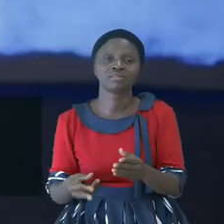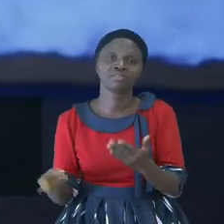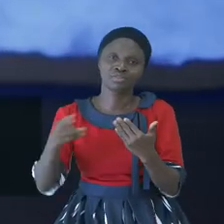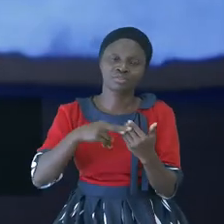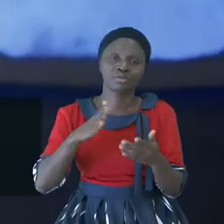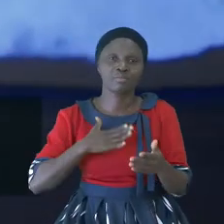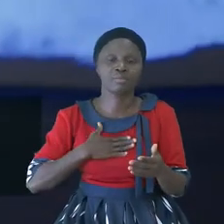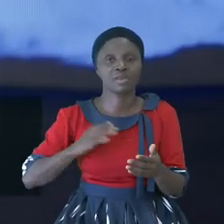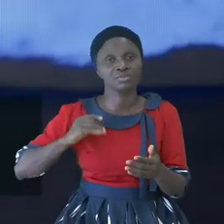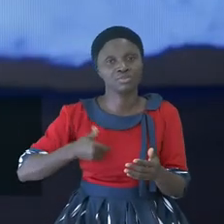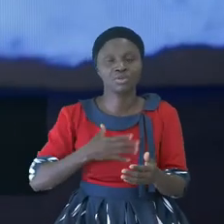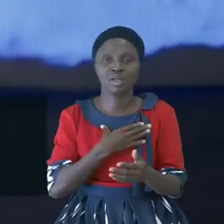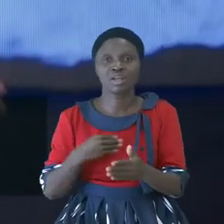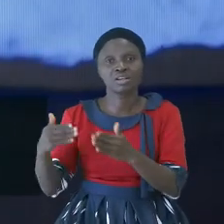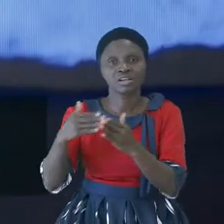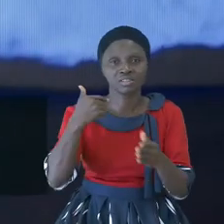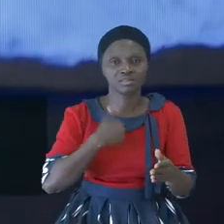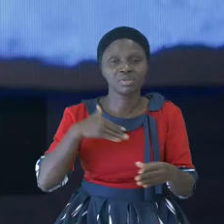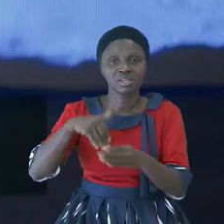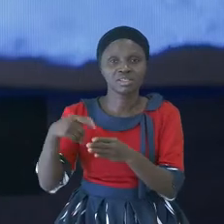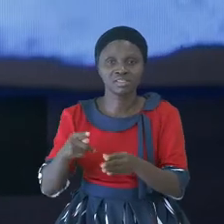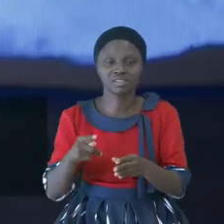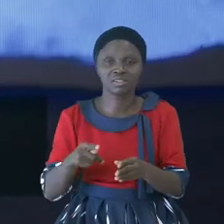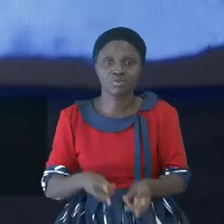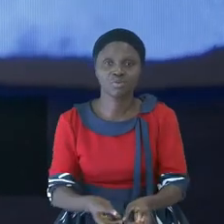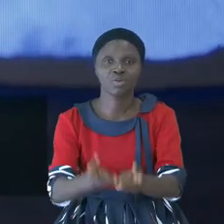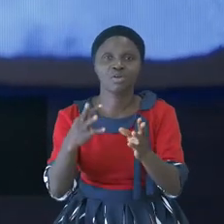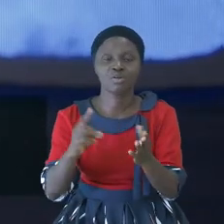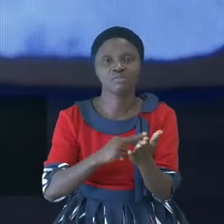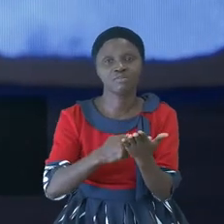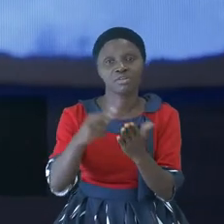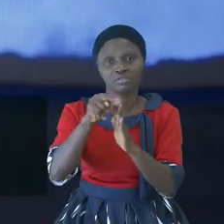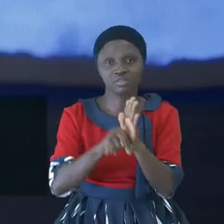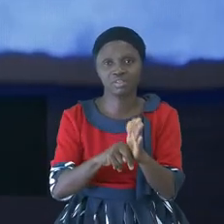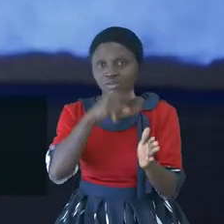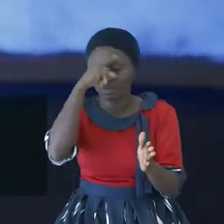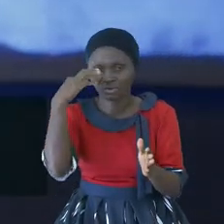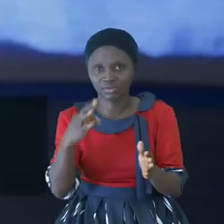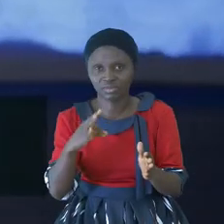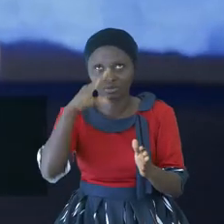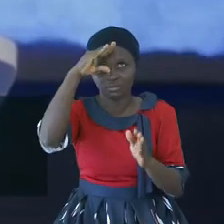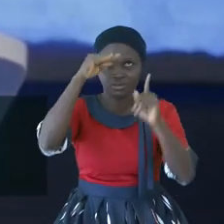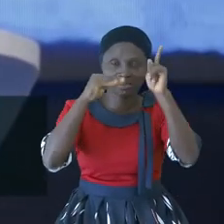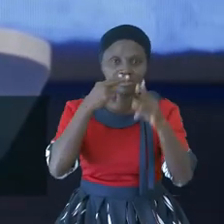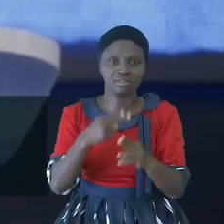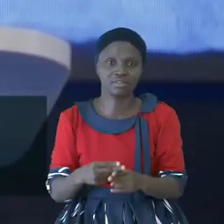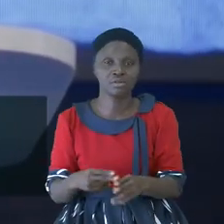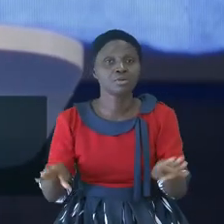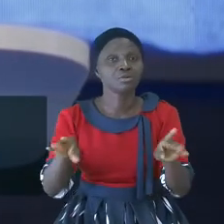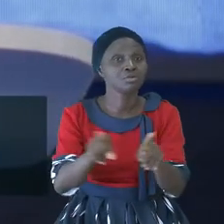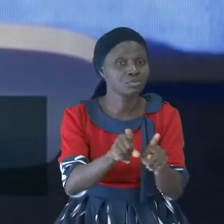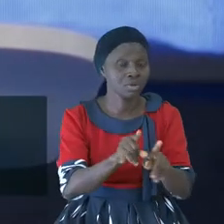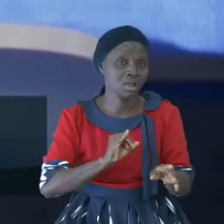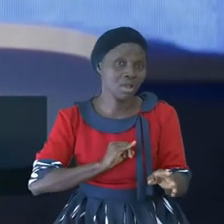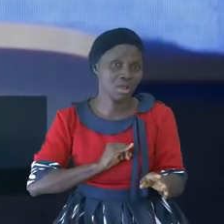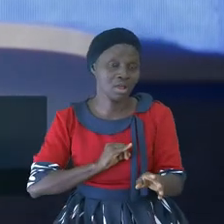of righteousness for his name's sake. Yea, though I walk